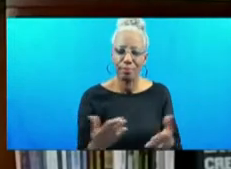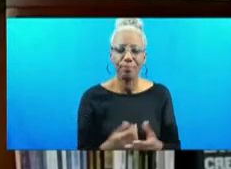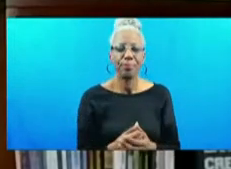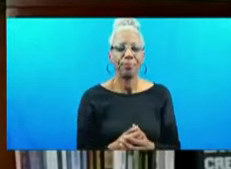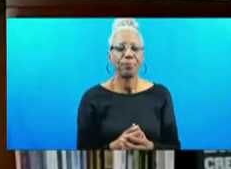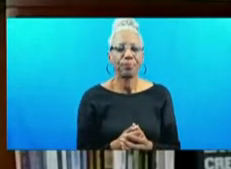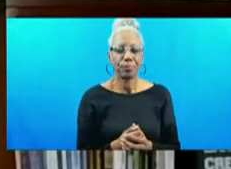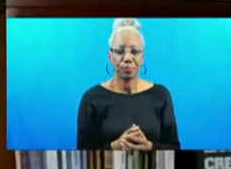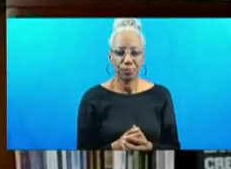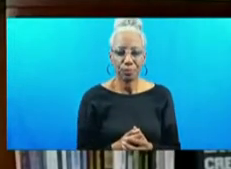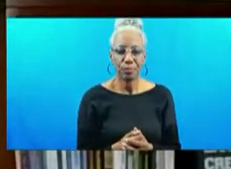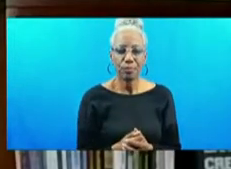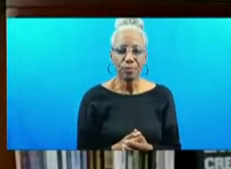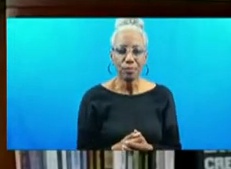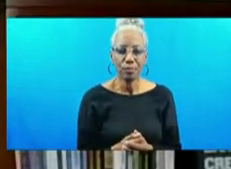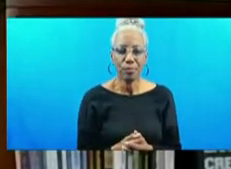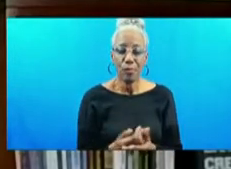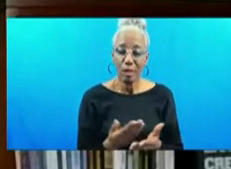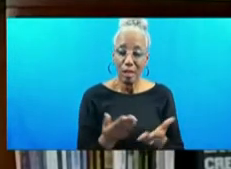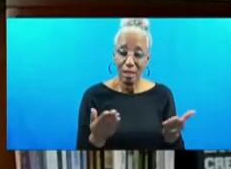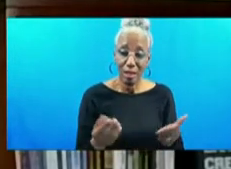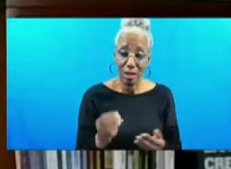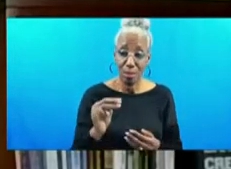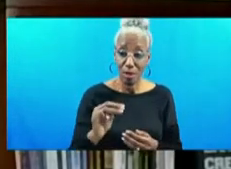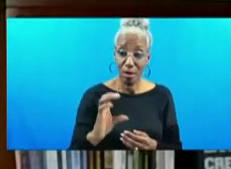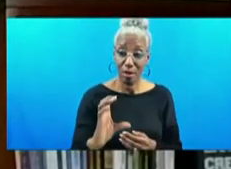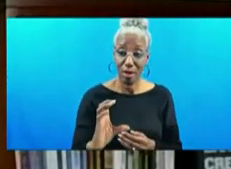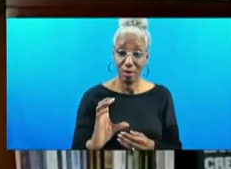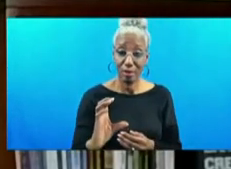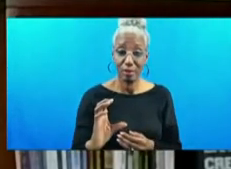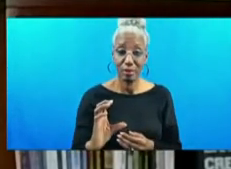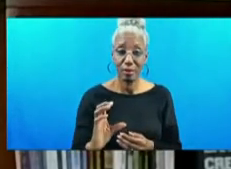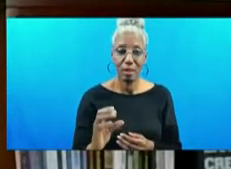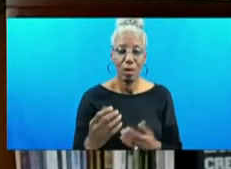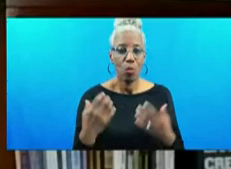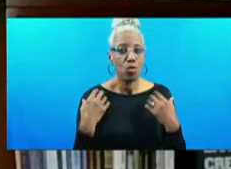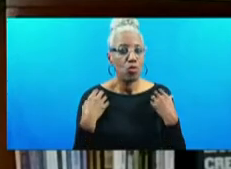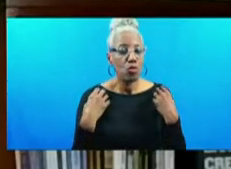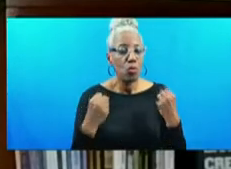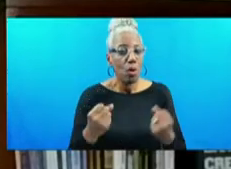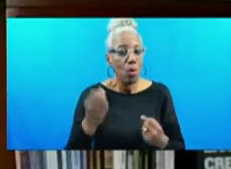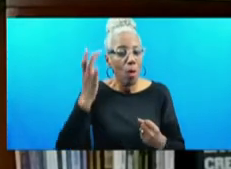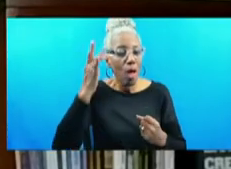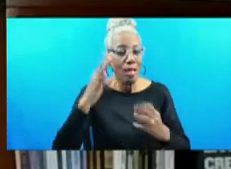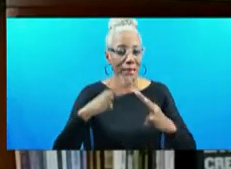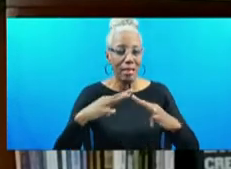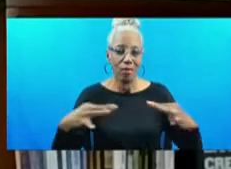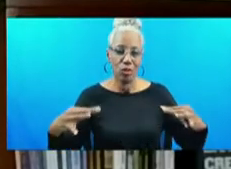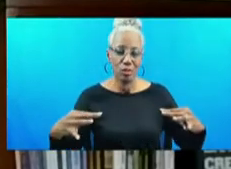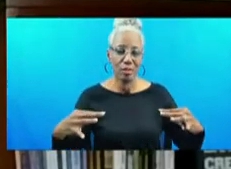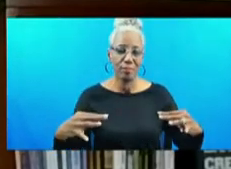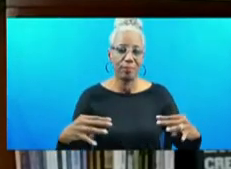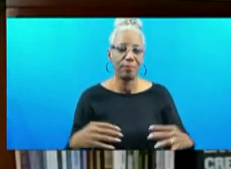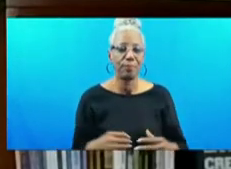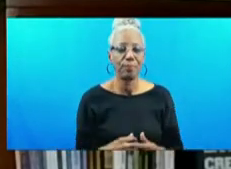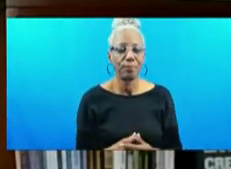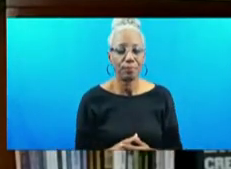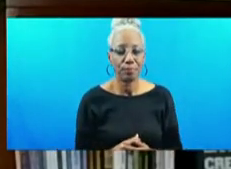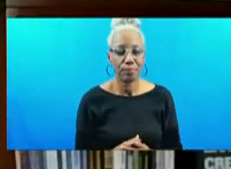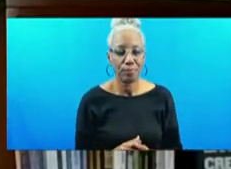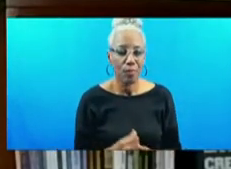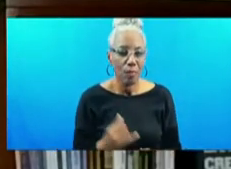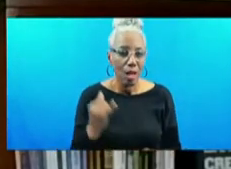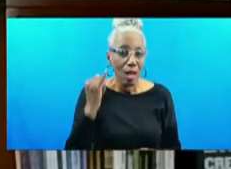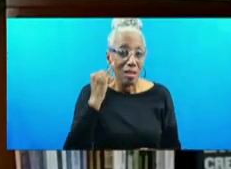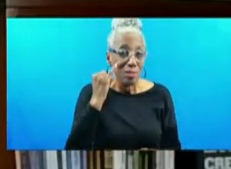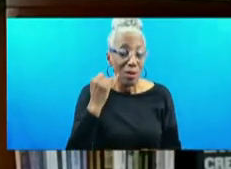county really rests in the fact that we are such a diverse community. So if we can accomplish